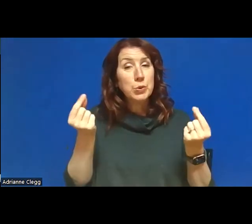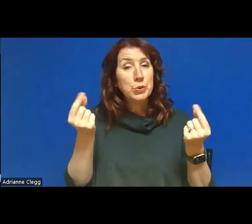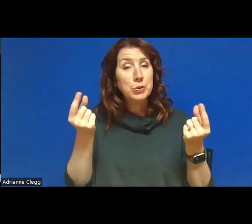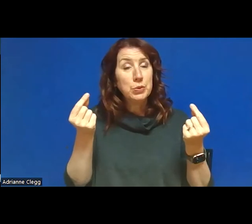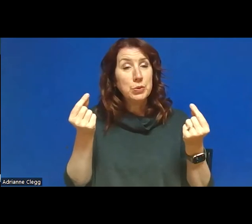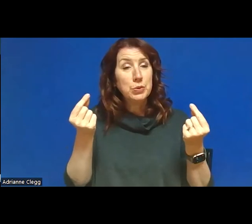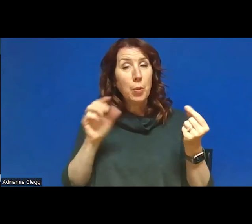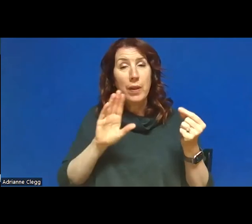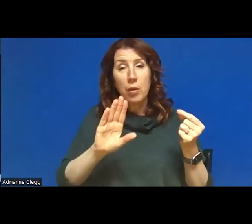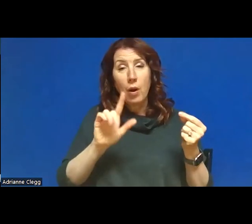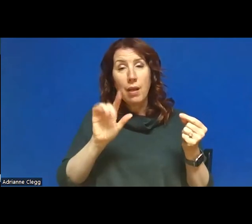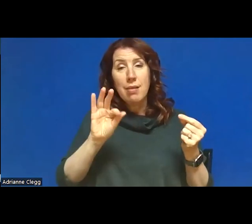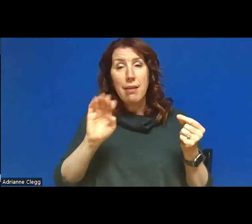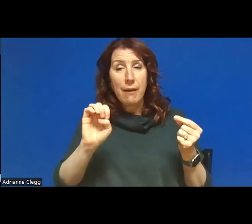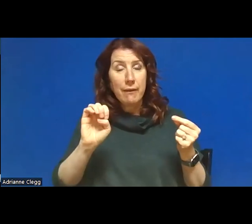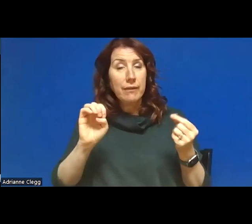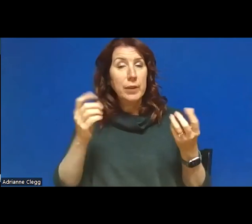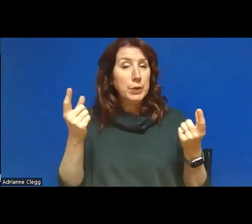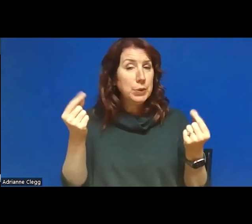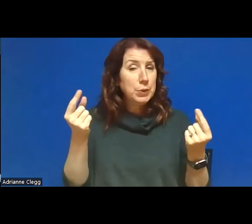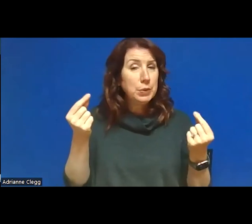so that you are seen as valuable?